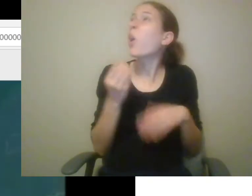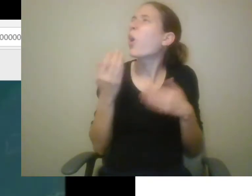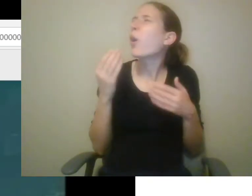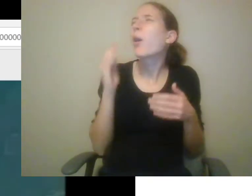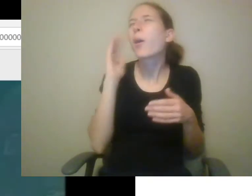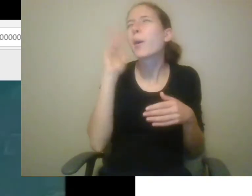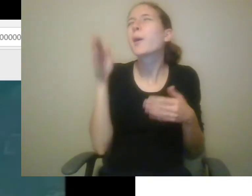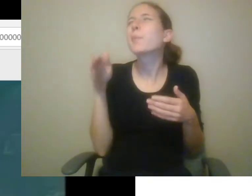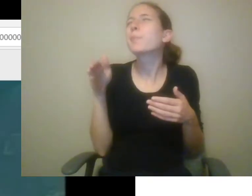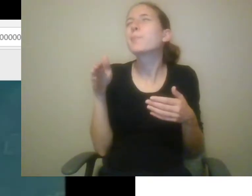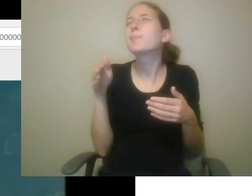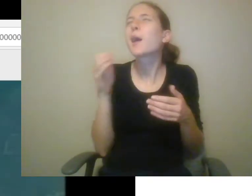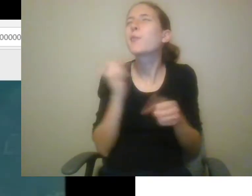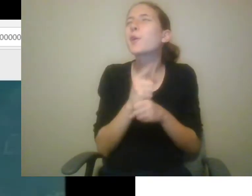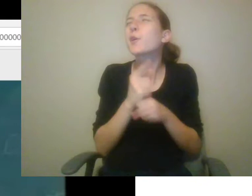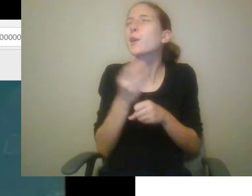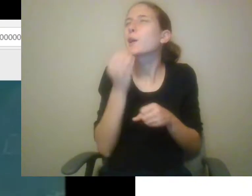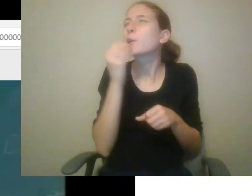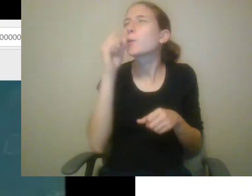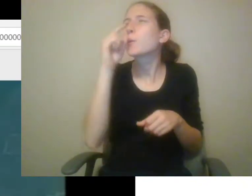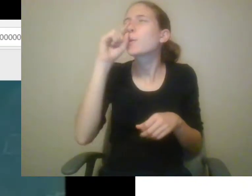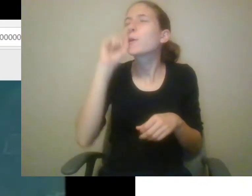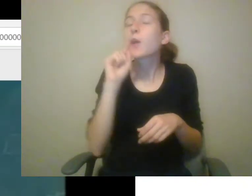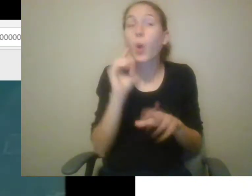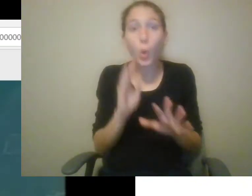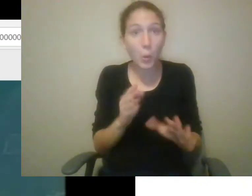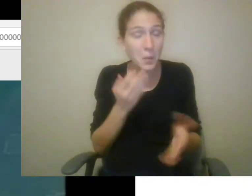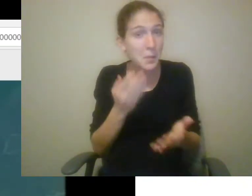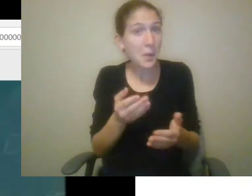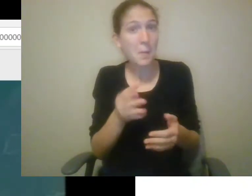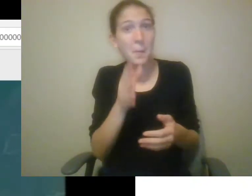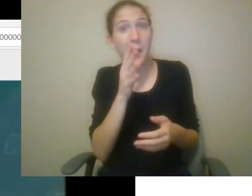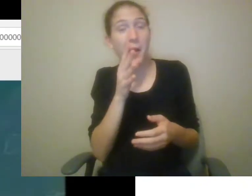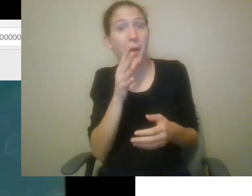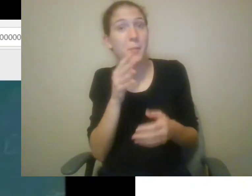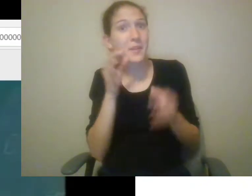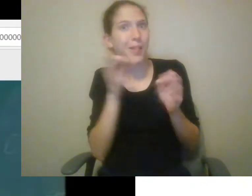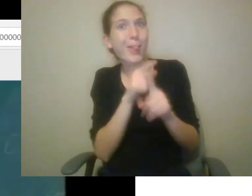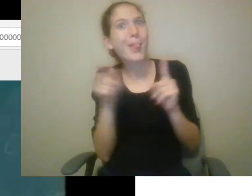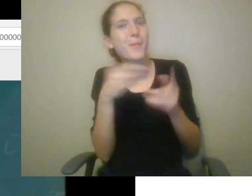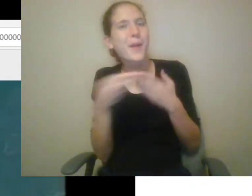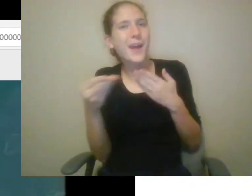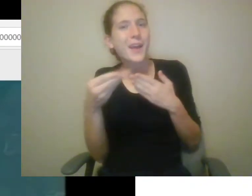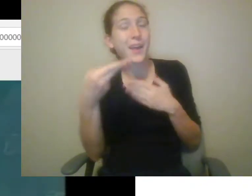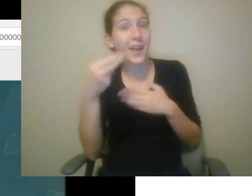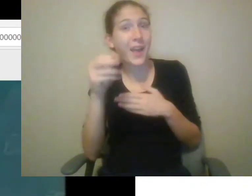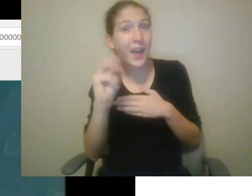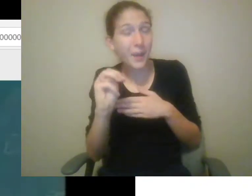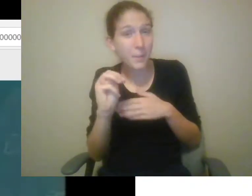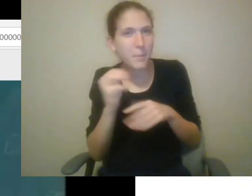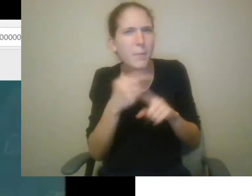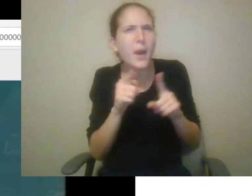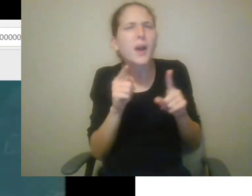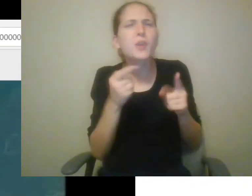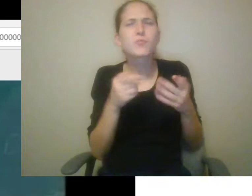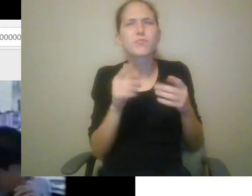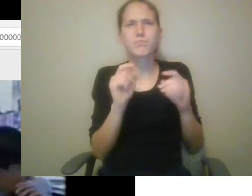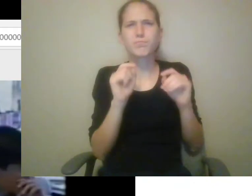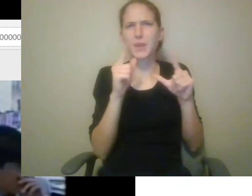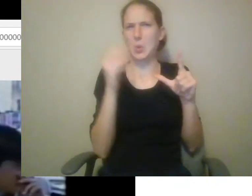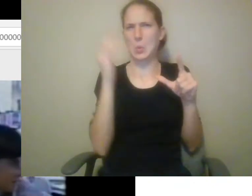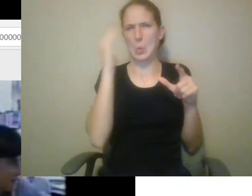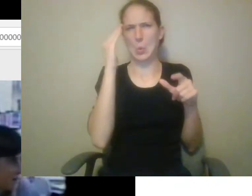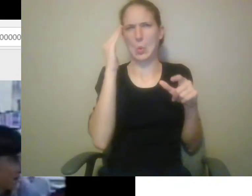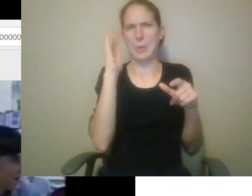you know, even though you didn't see her put the turkey in the oven, how did you know you were still having turkey for dinner? Dan? Should have read